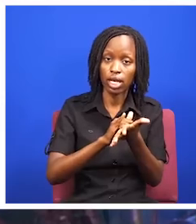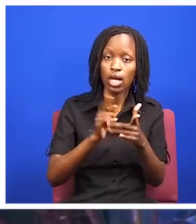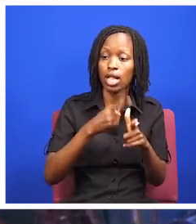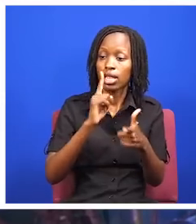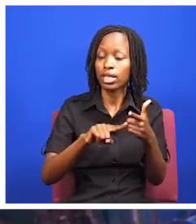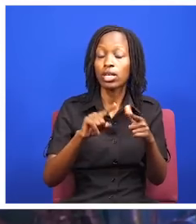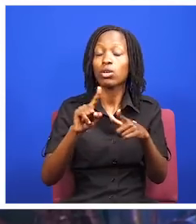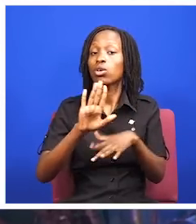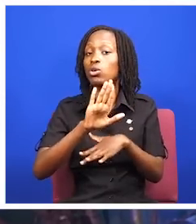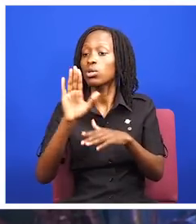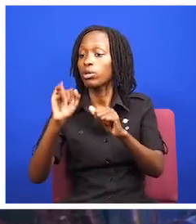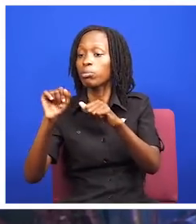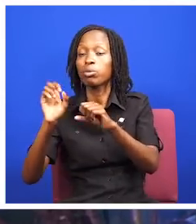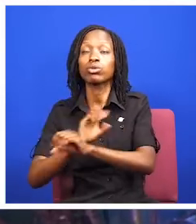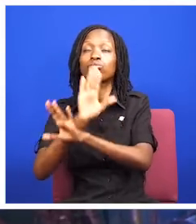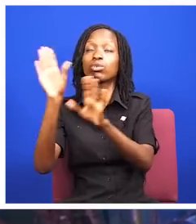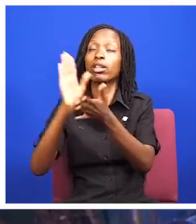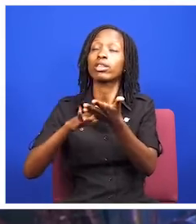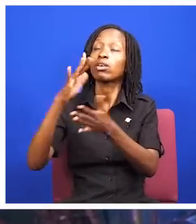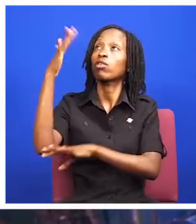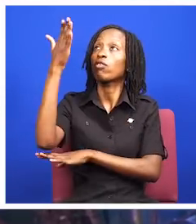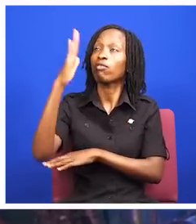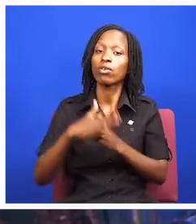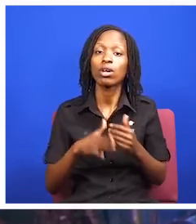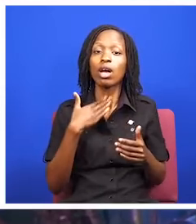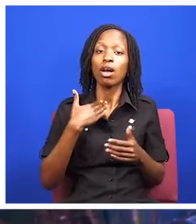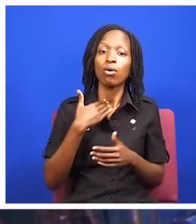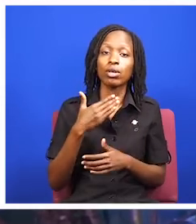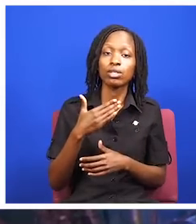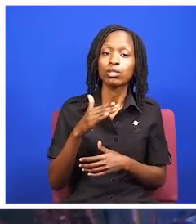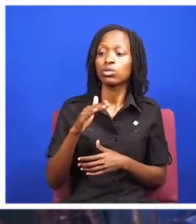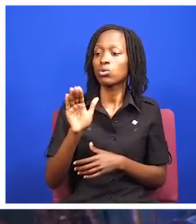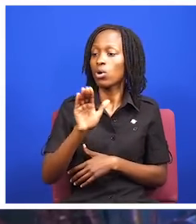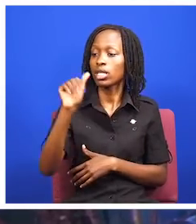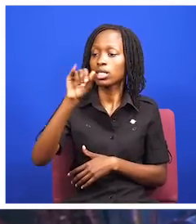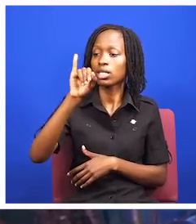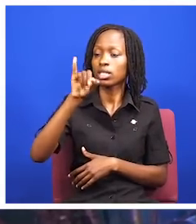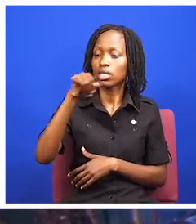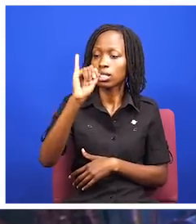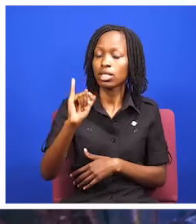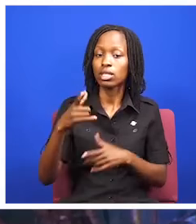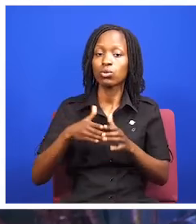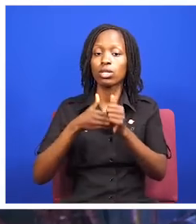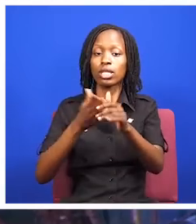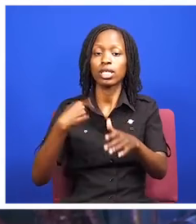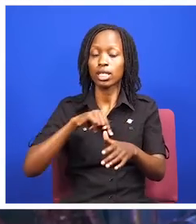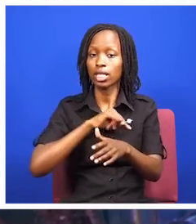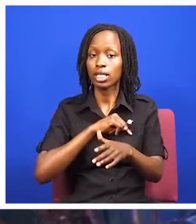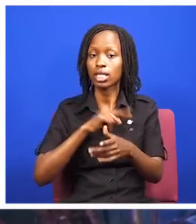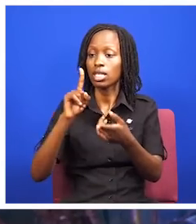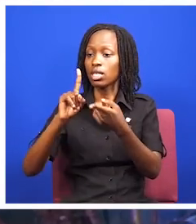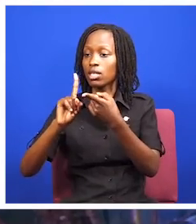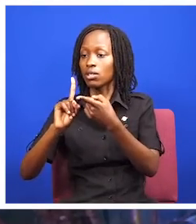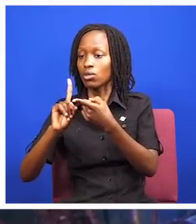then you will be able to radiate His glory. So I want to invite Angie to lead us into the confession